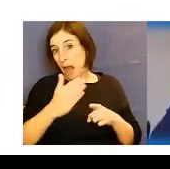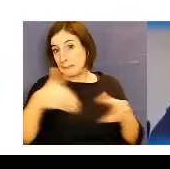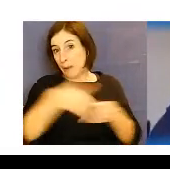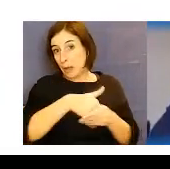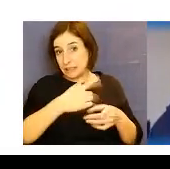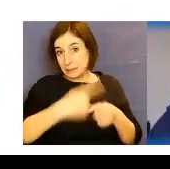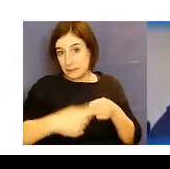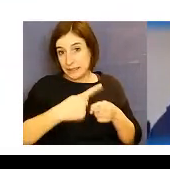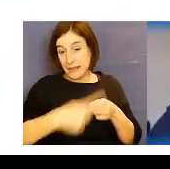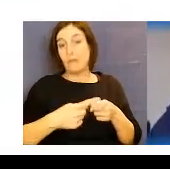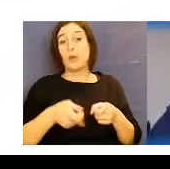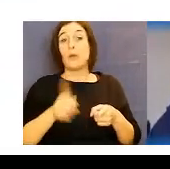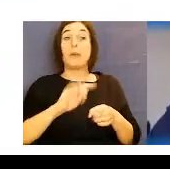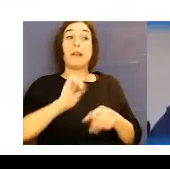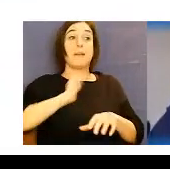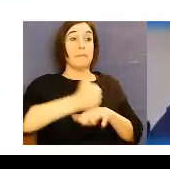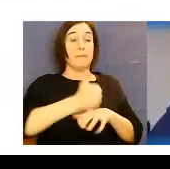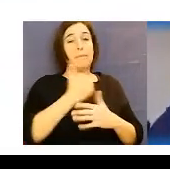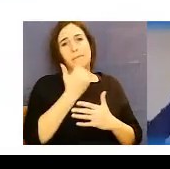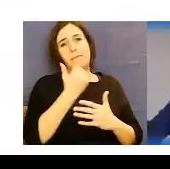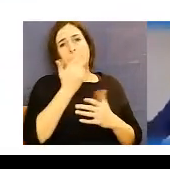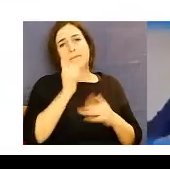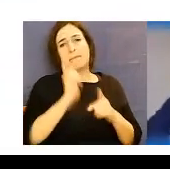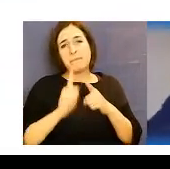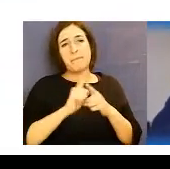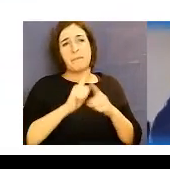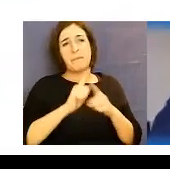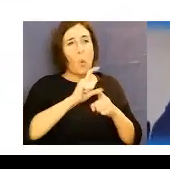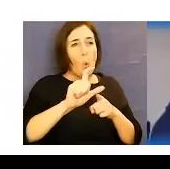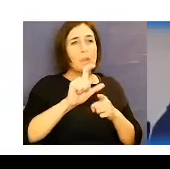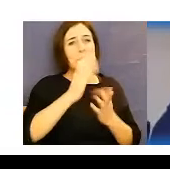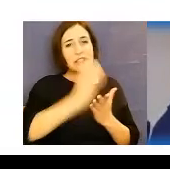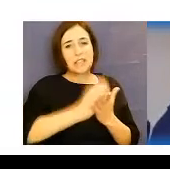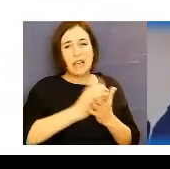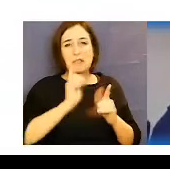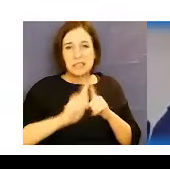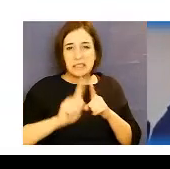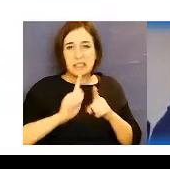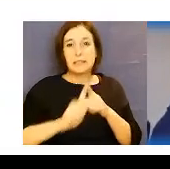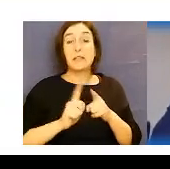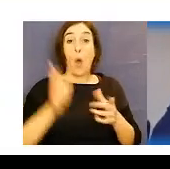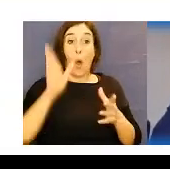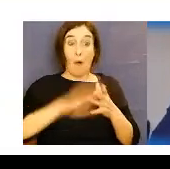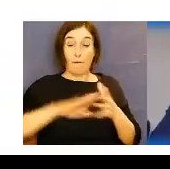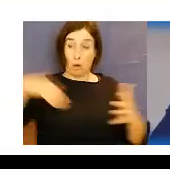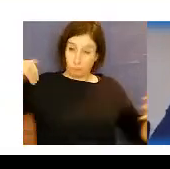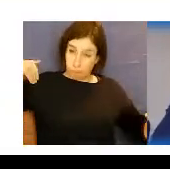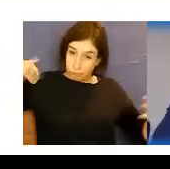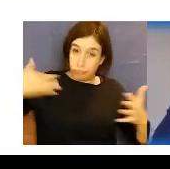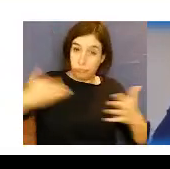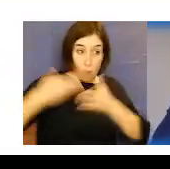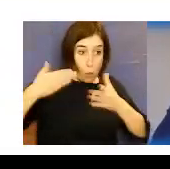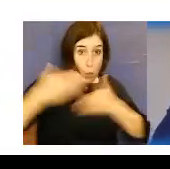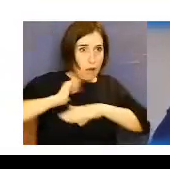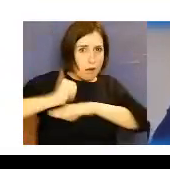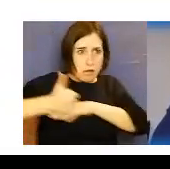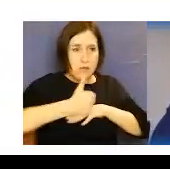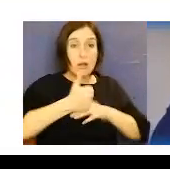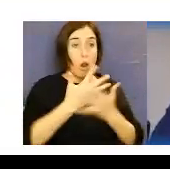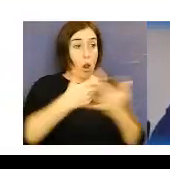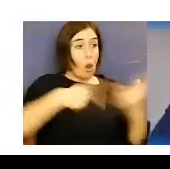well. So on top of that, we got a lot of kids interested, and not just kids, young people, old people, interested in careers in sport.